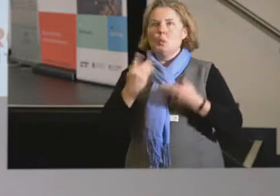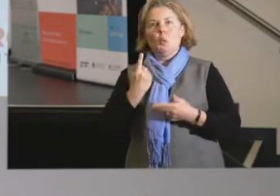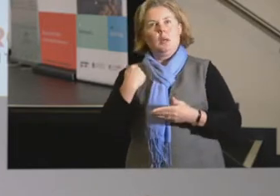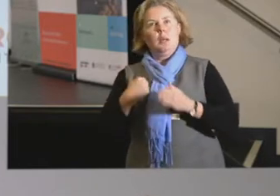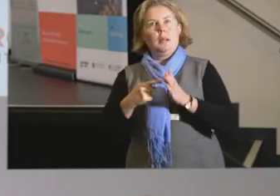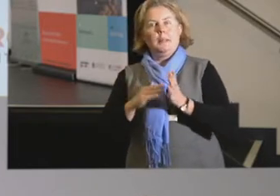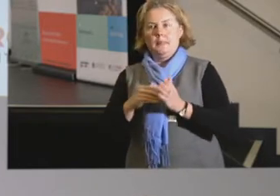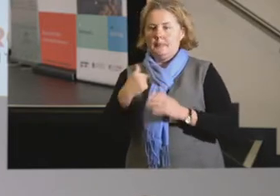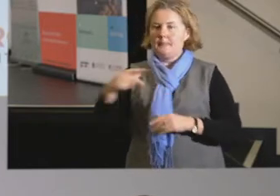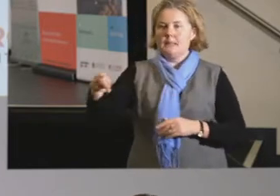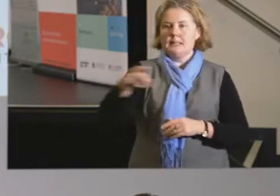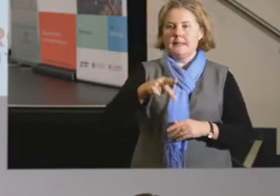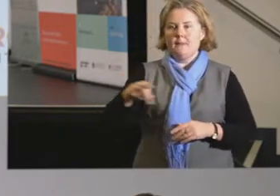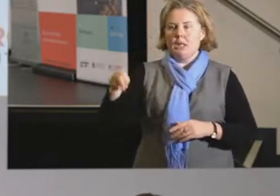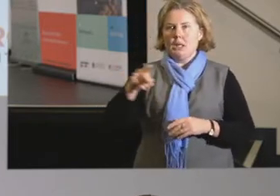warrior at